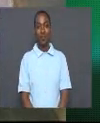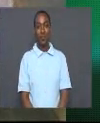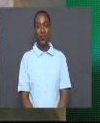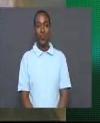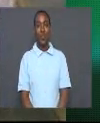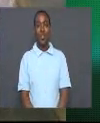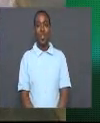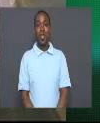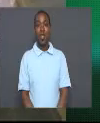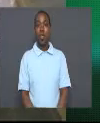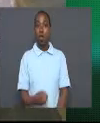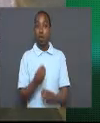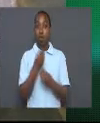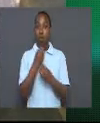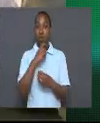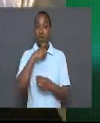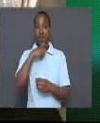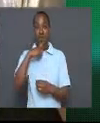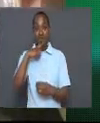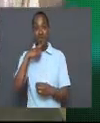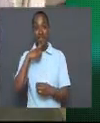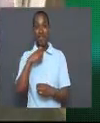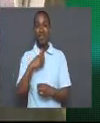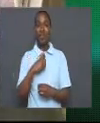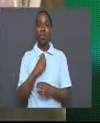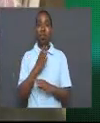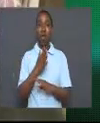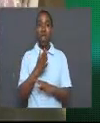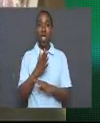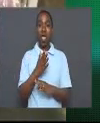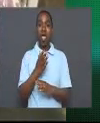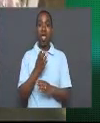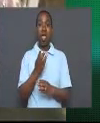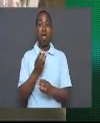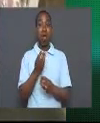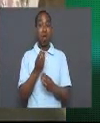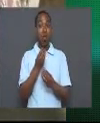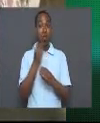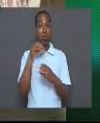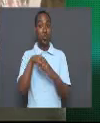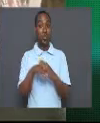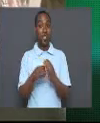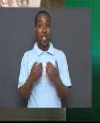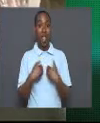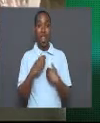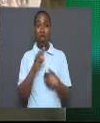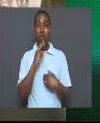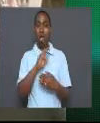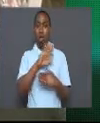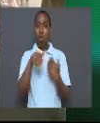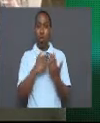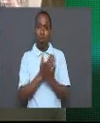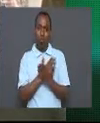As food is dried, all water is removed. Without water,